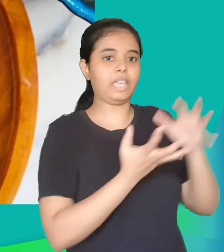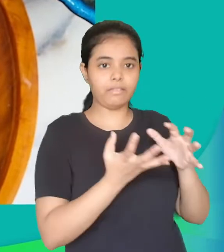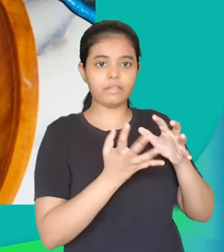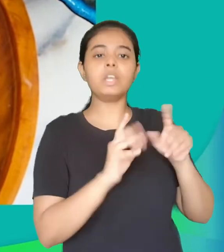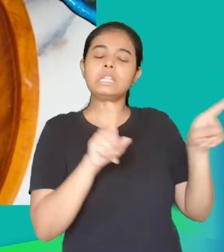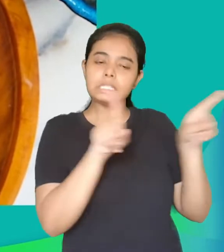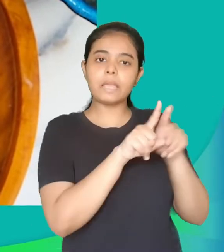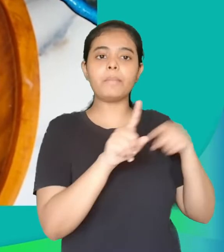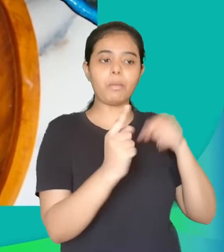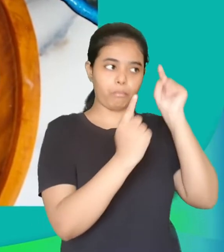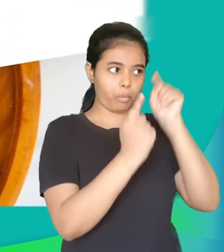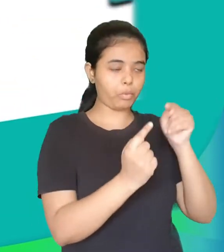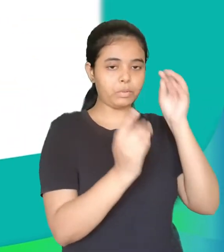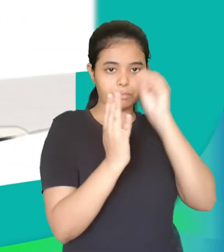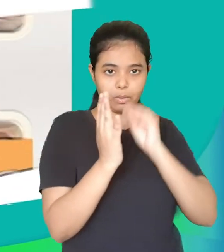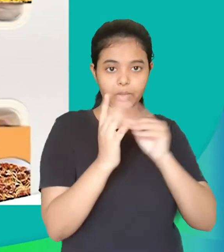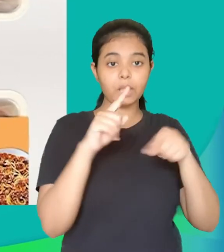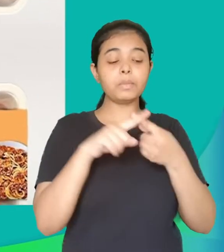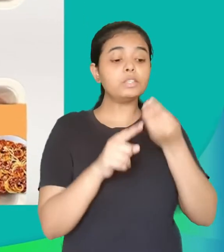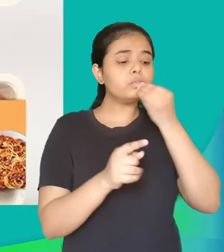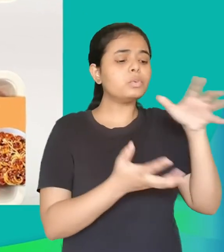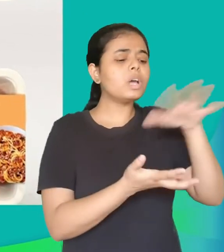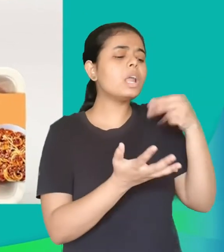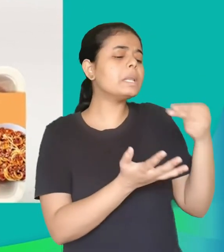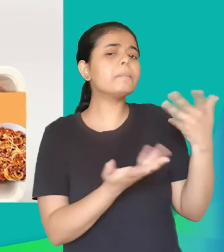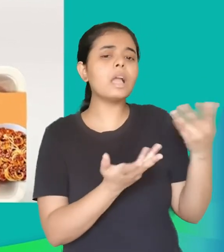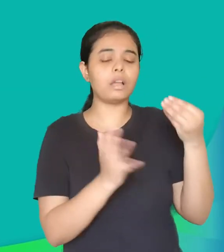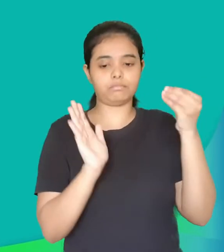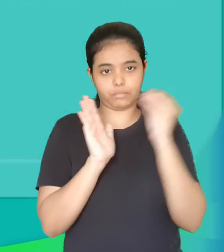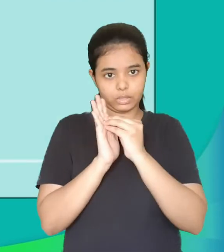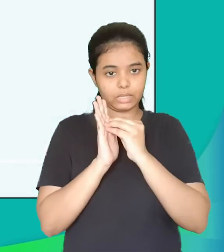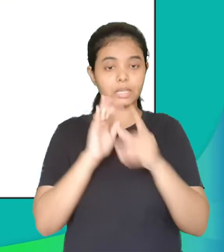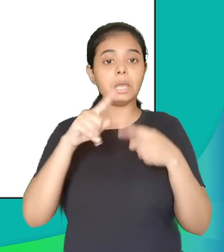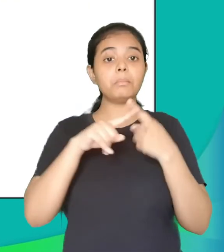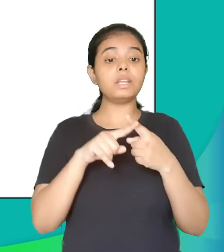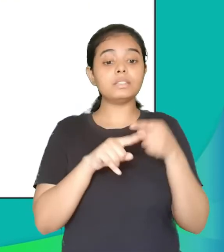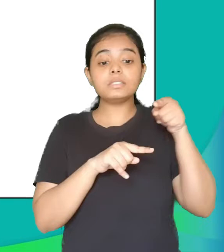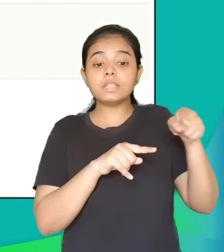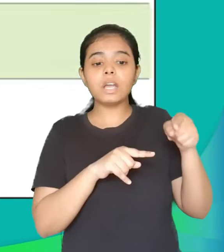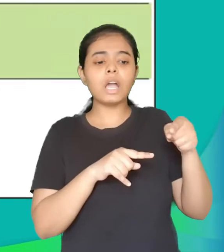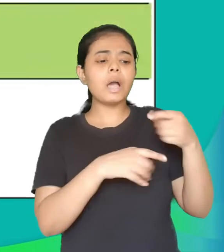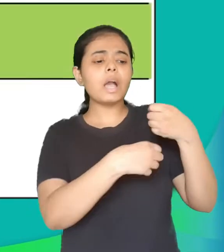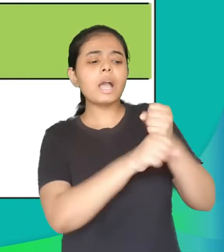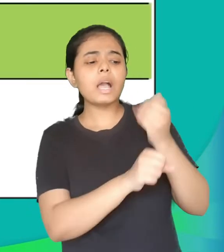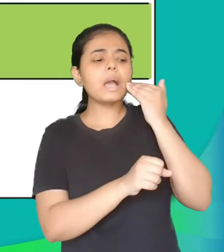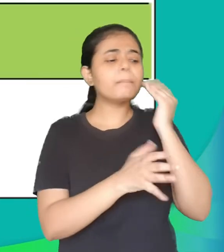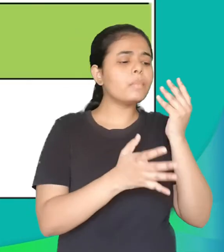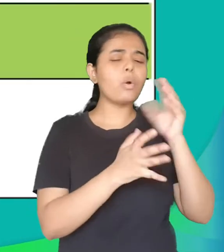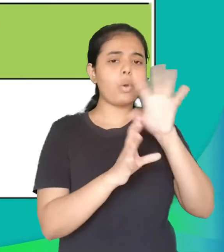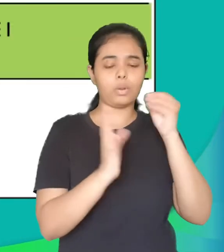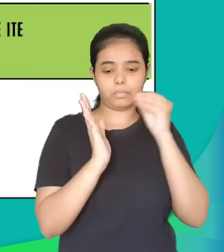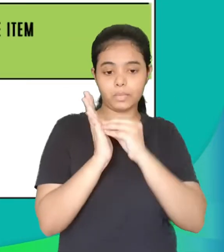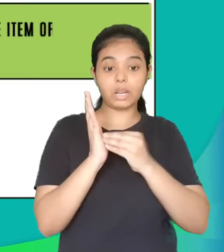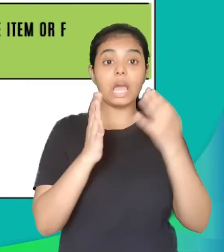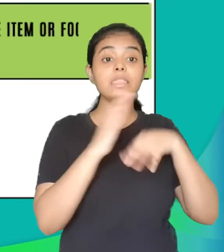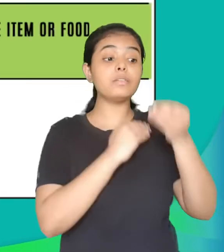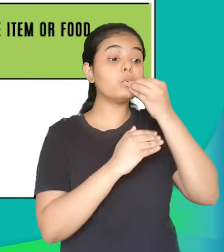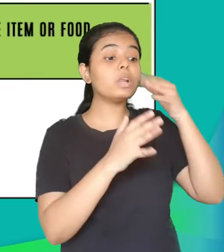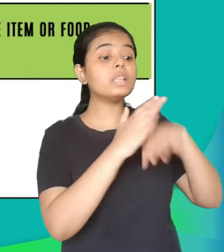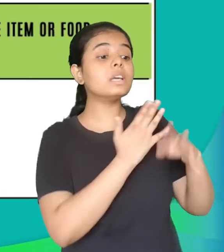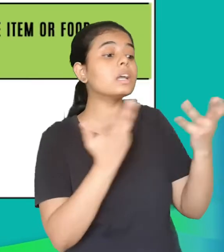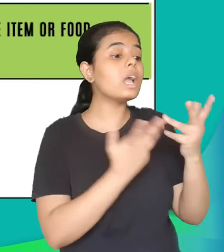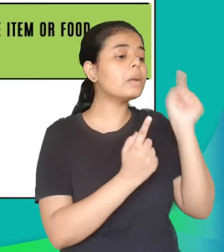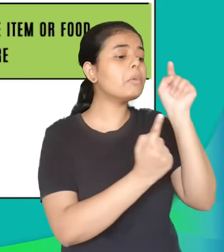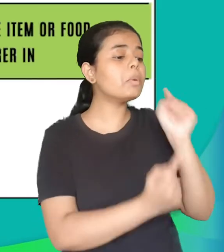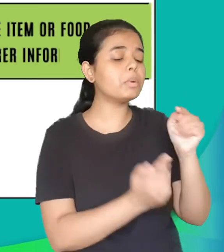as a meal. Donated pre-packed food shall bear its complete original label, including name of the item